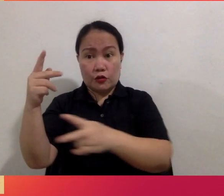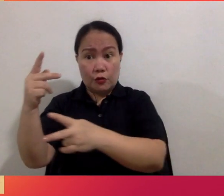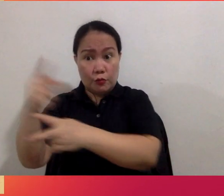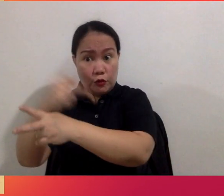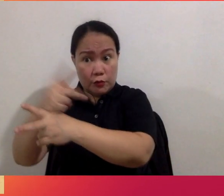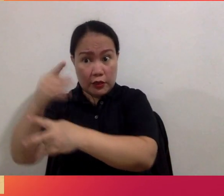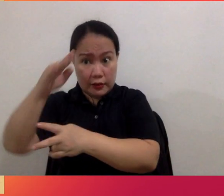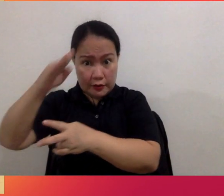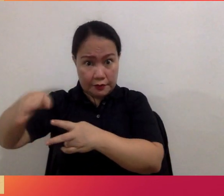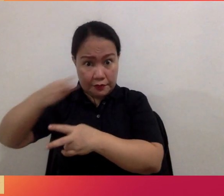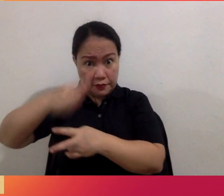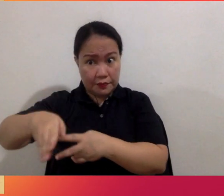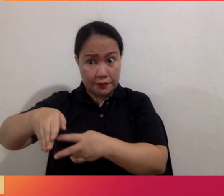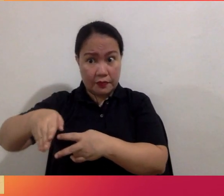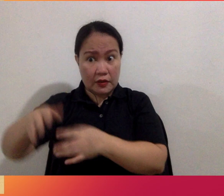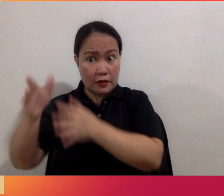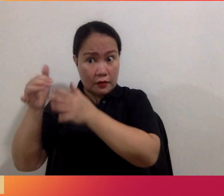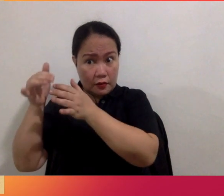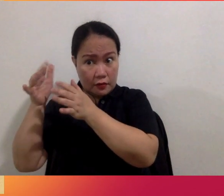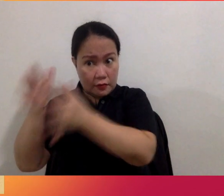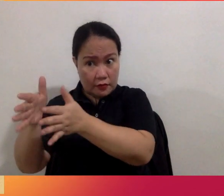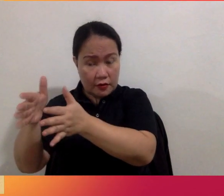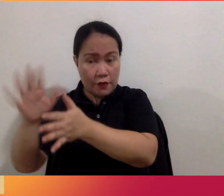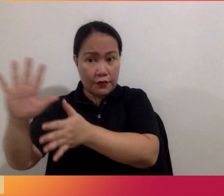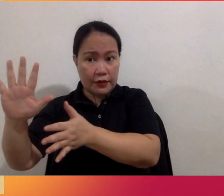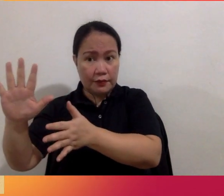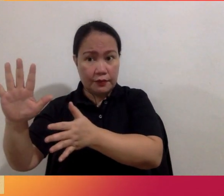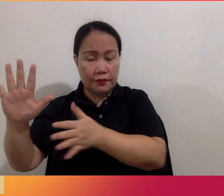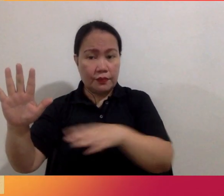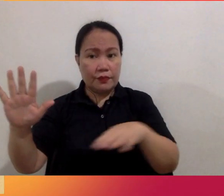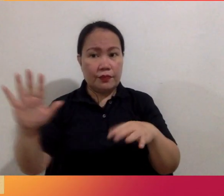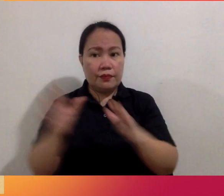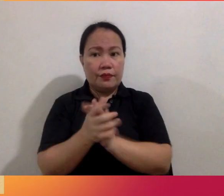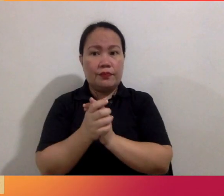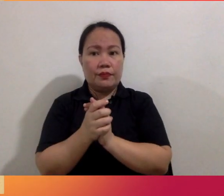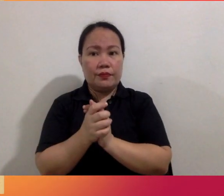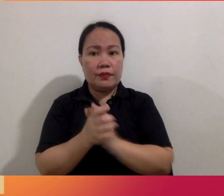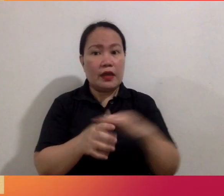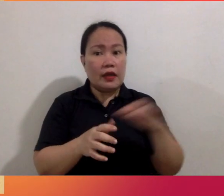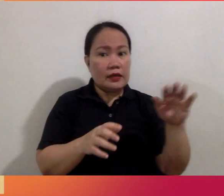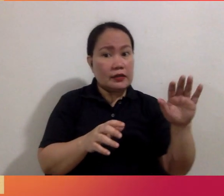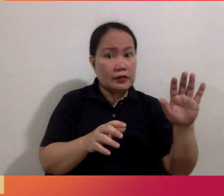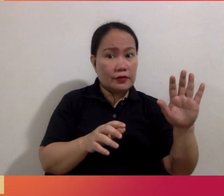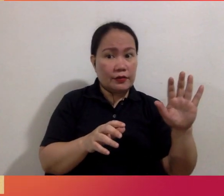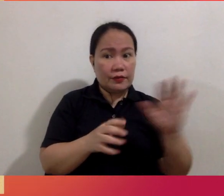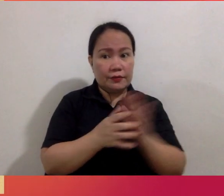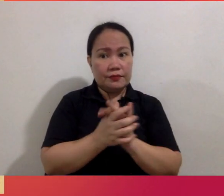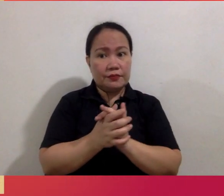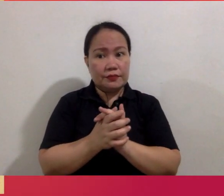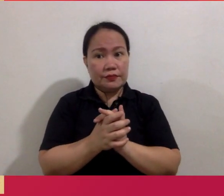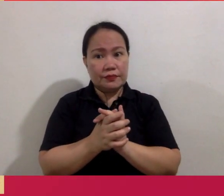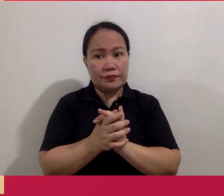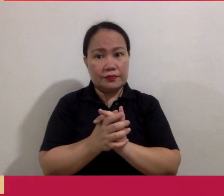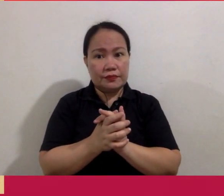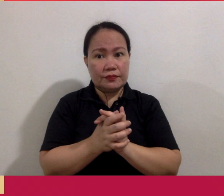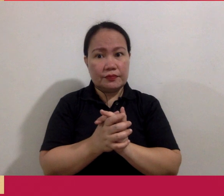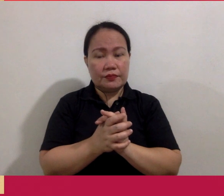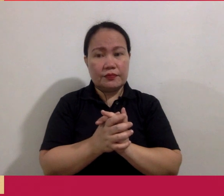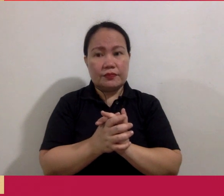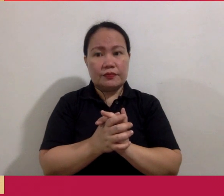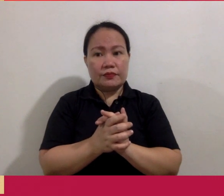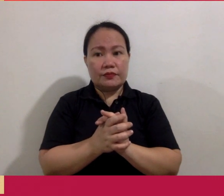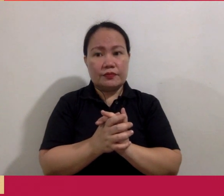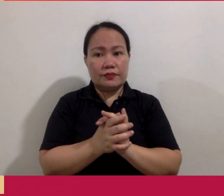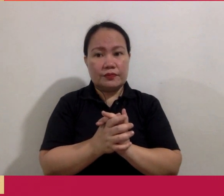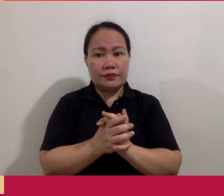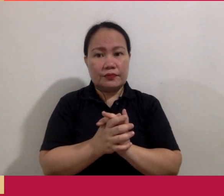So, makakancel natin dyan si x. So, may iwan si 5. So, si 5, imumultiply natin kay 1. And then 5 times 1,